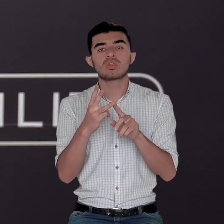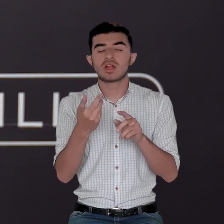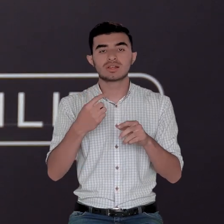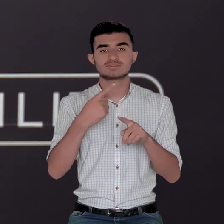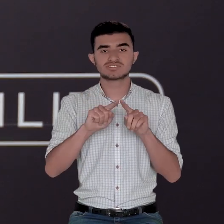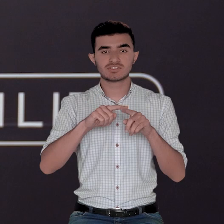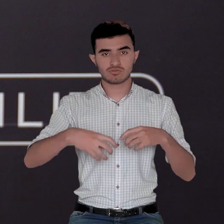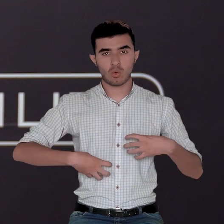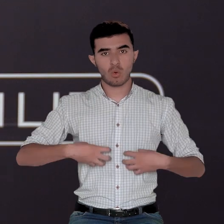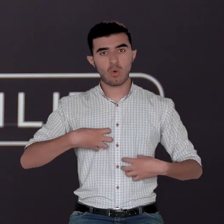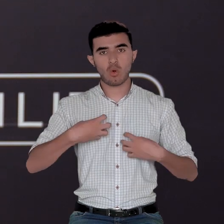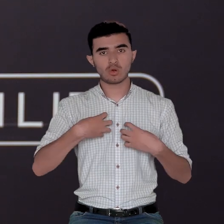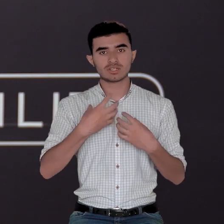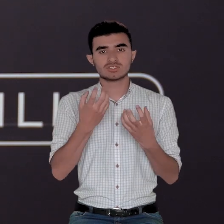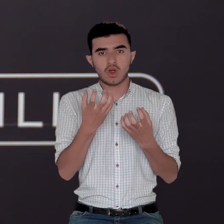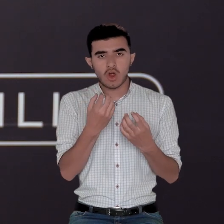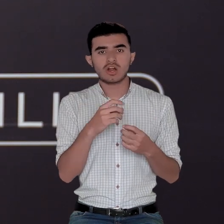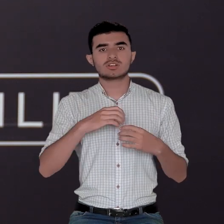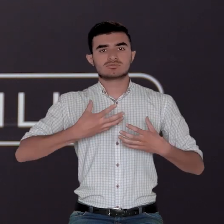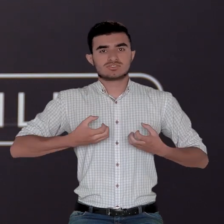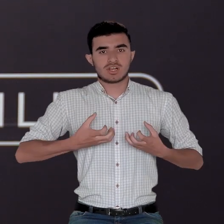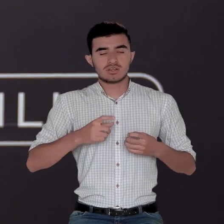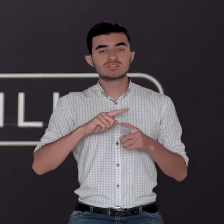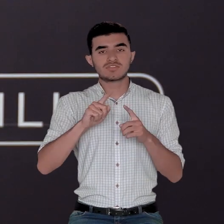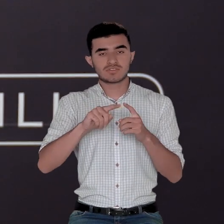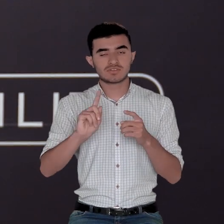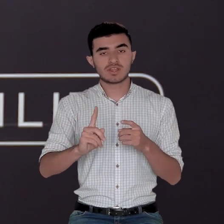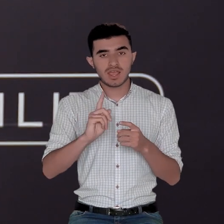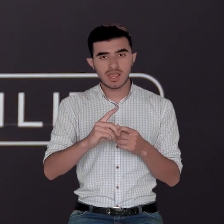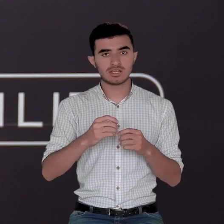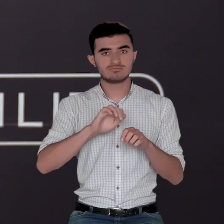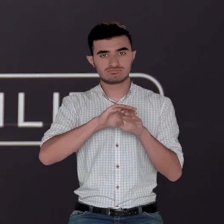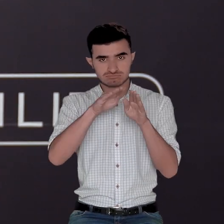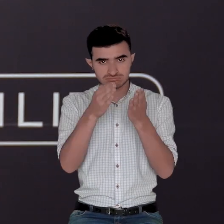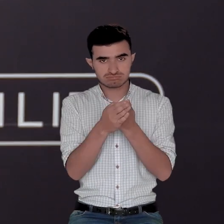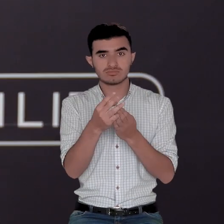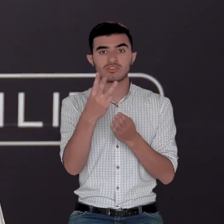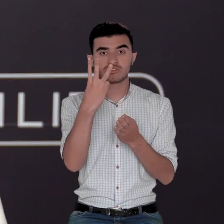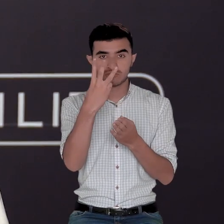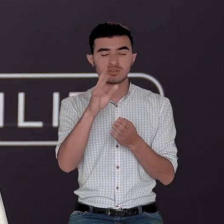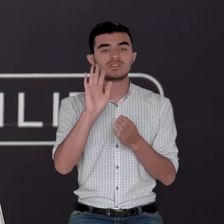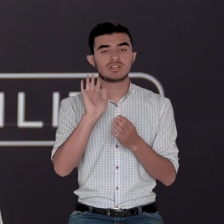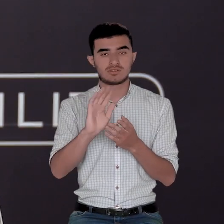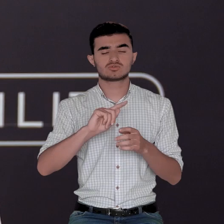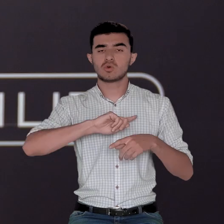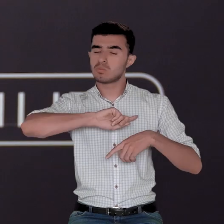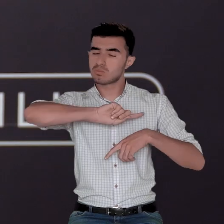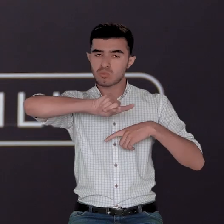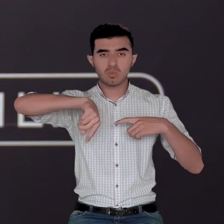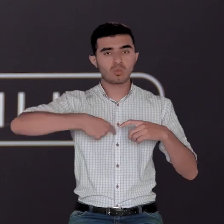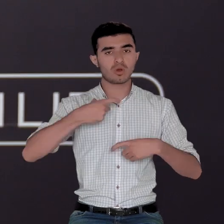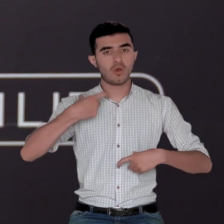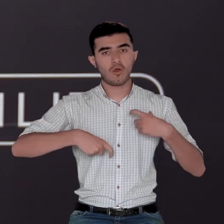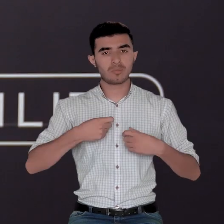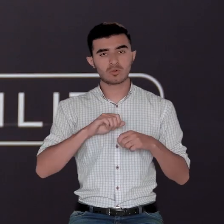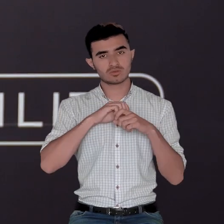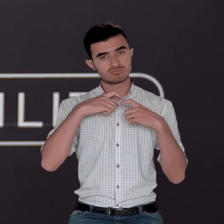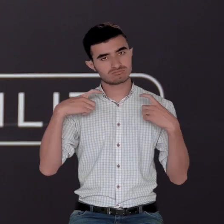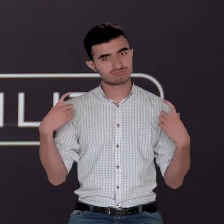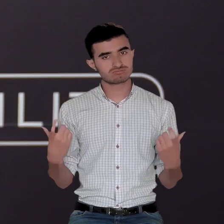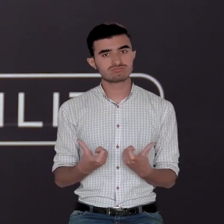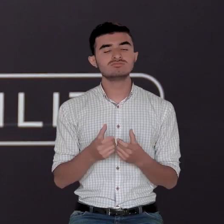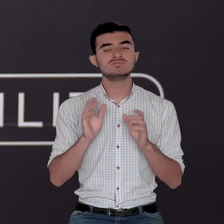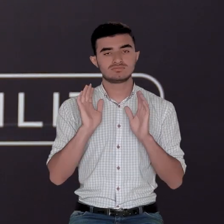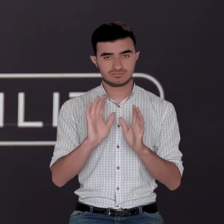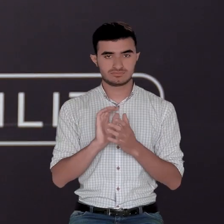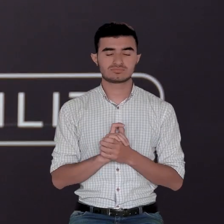itself around the organs of the body. Now, this is an organ that goes everywhere in the body.